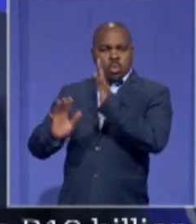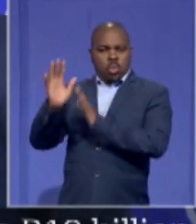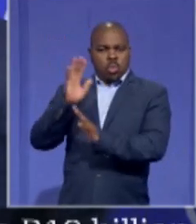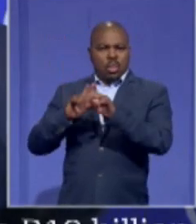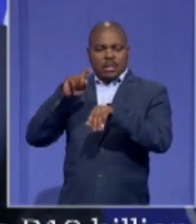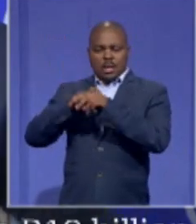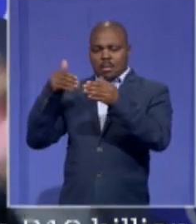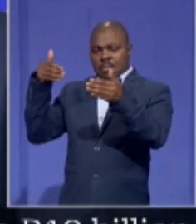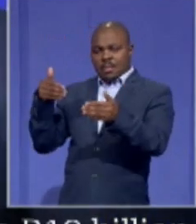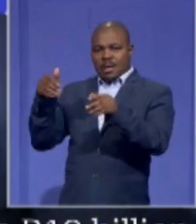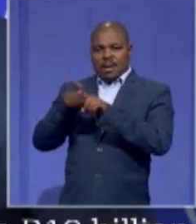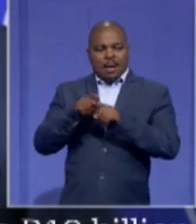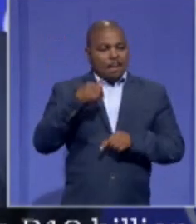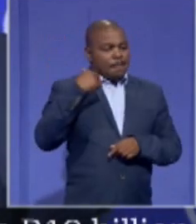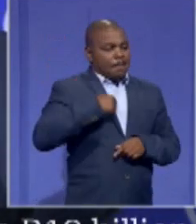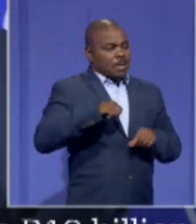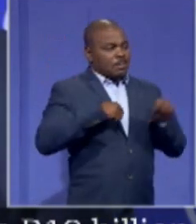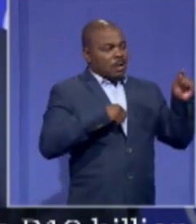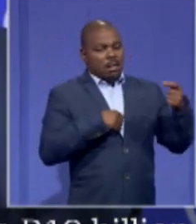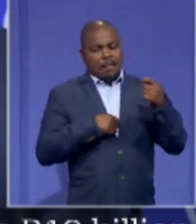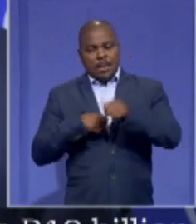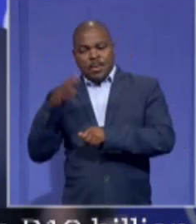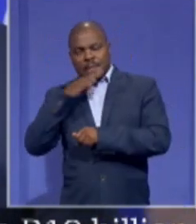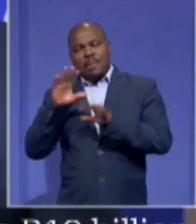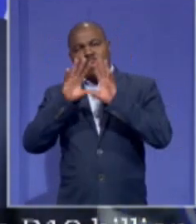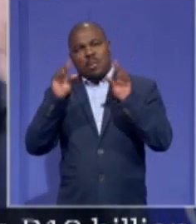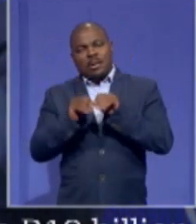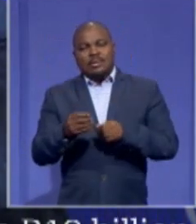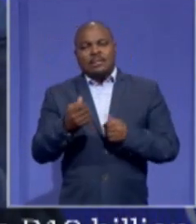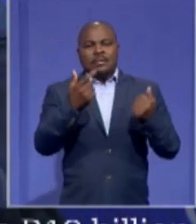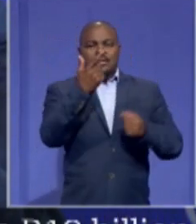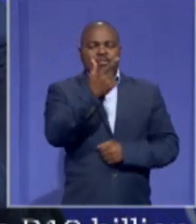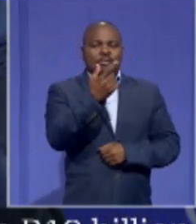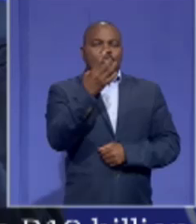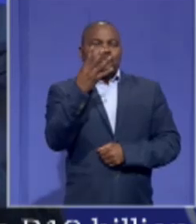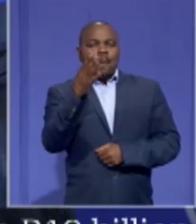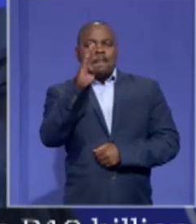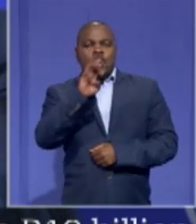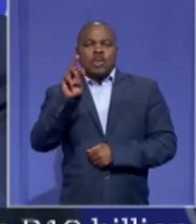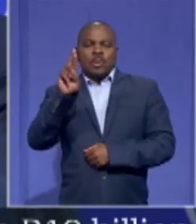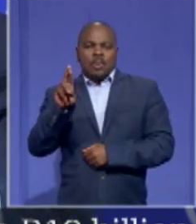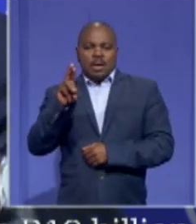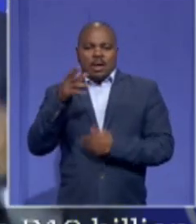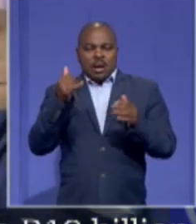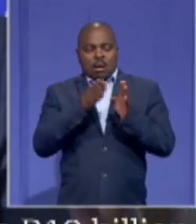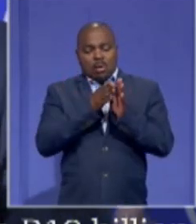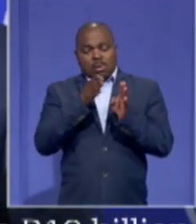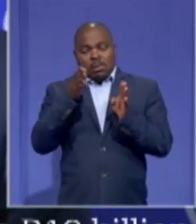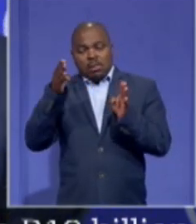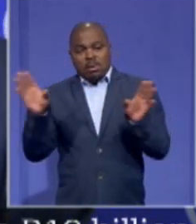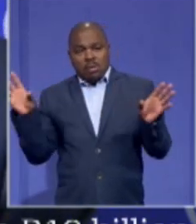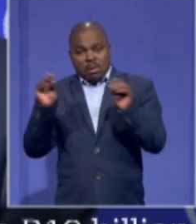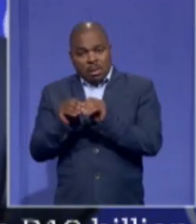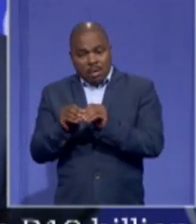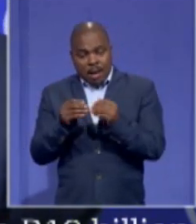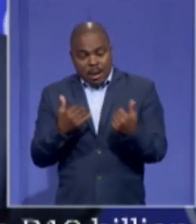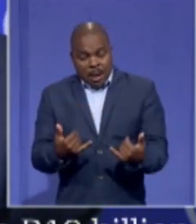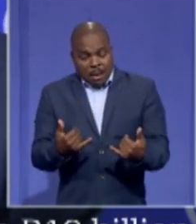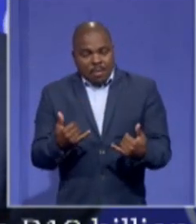the municipal debt ballooned to 74 billion. If you were to stretch it to now, as I stand before you, it's sitting at